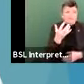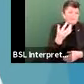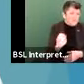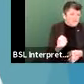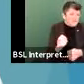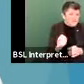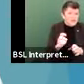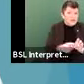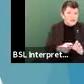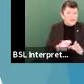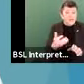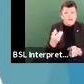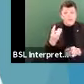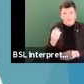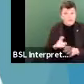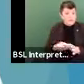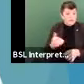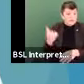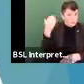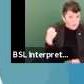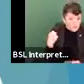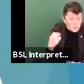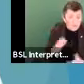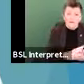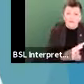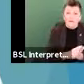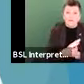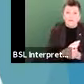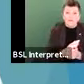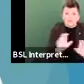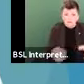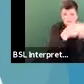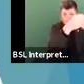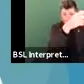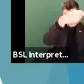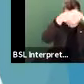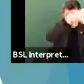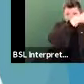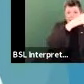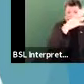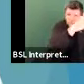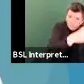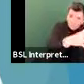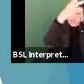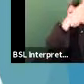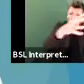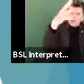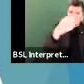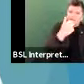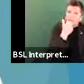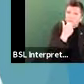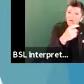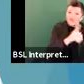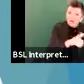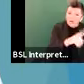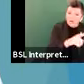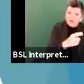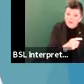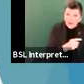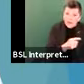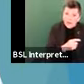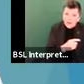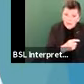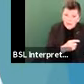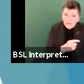years ago. This means that top wealth represents now a booming number of years of incomes. It's